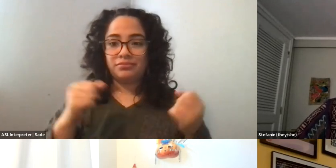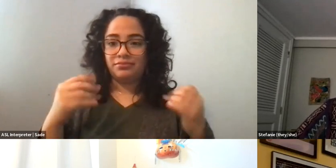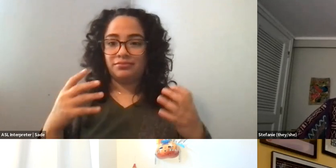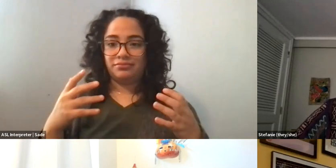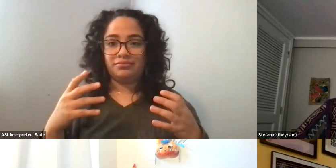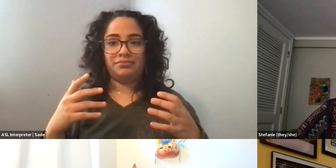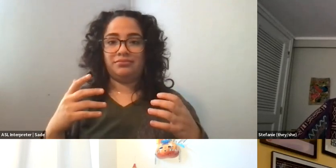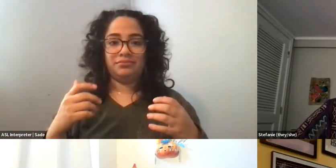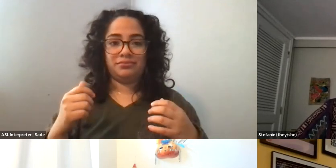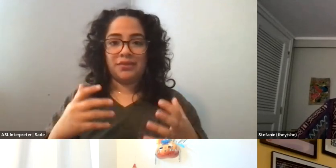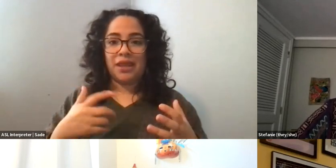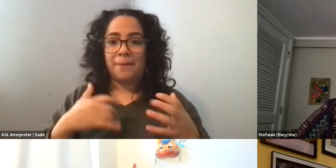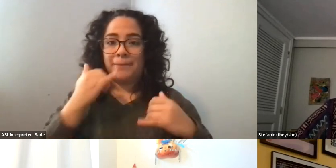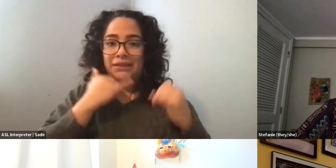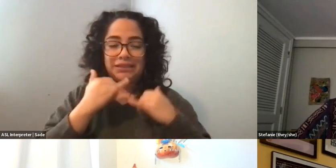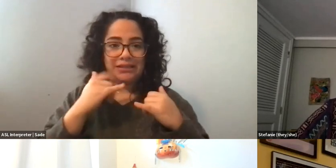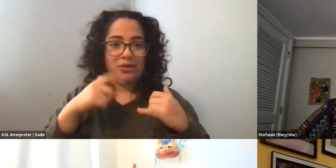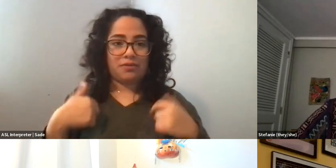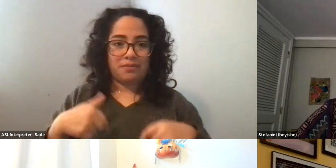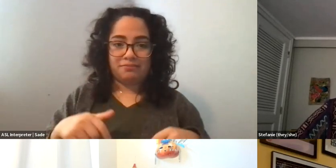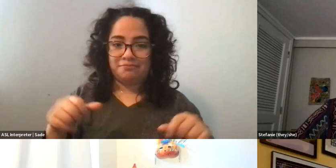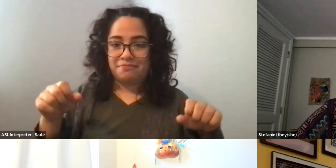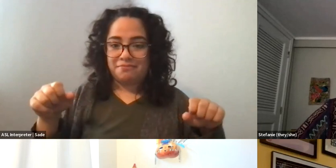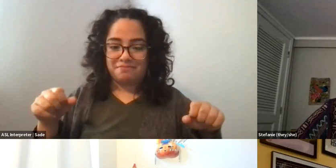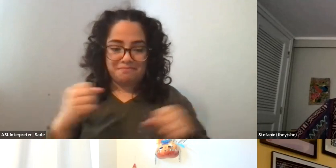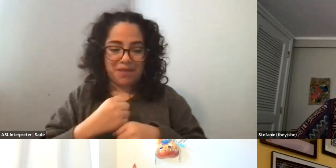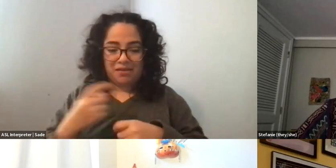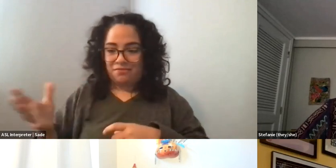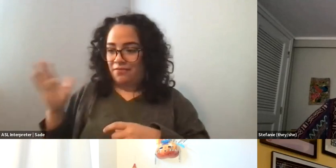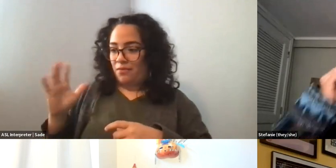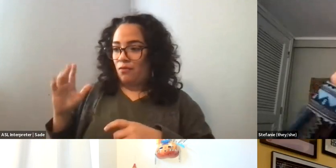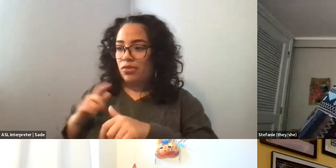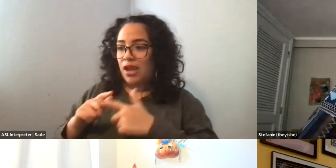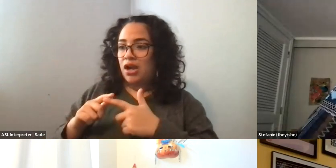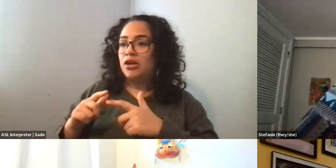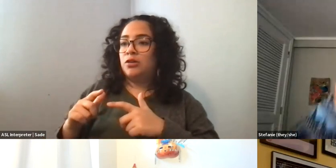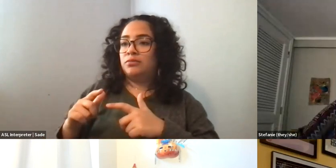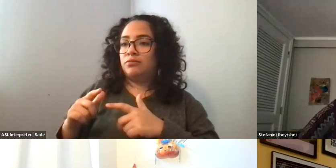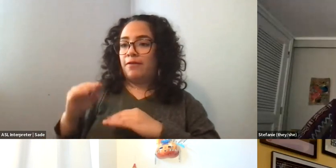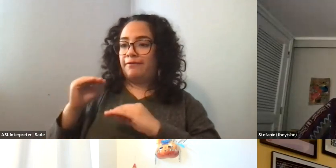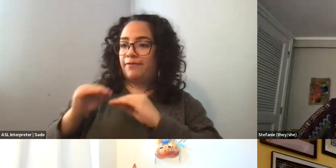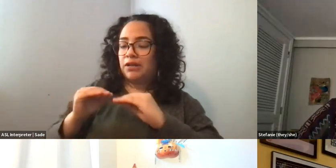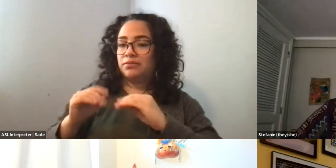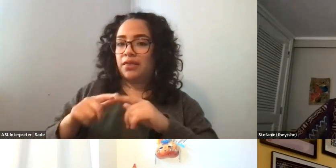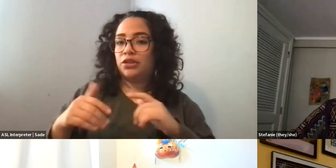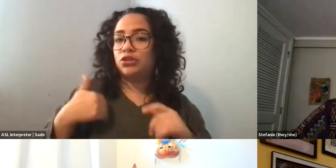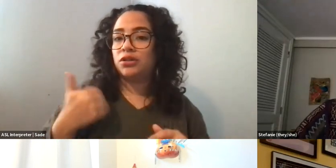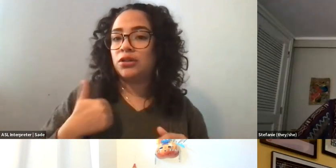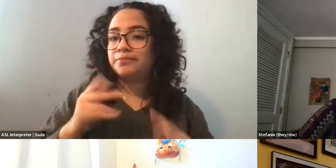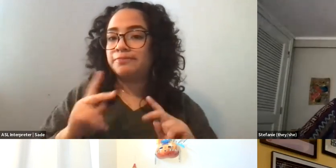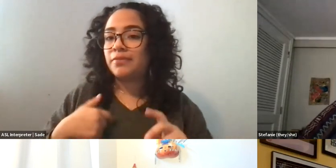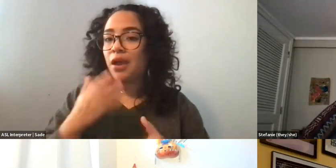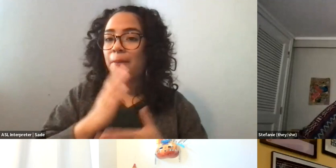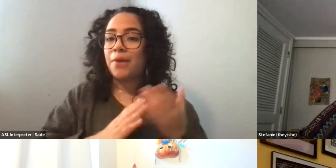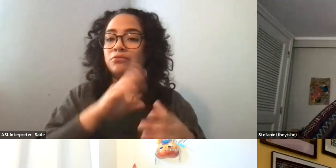mistakes that we made are getting corrected by the younger folks who were part of, you know, part of movements that